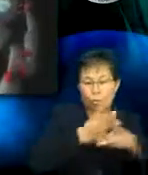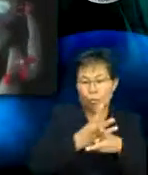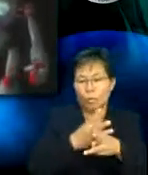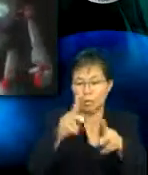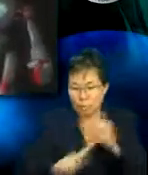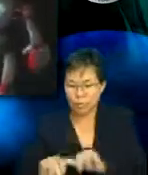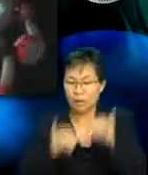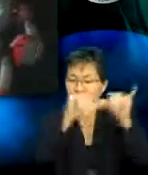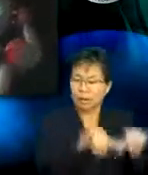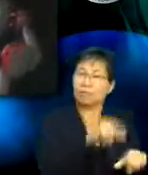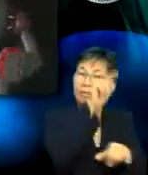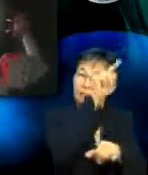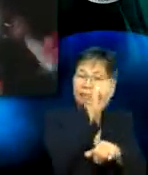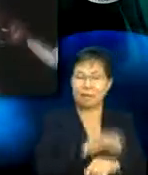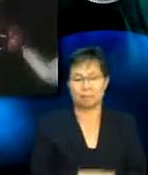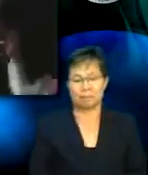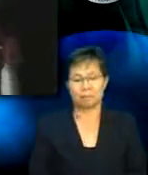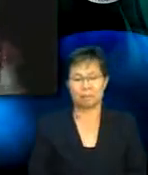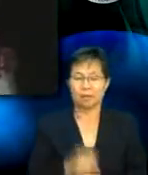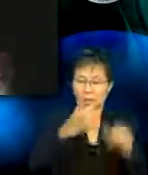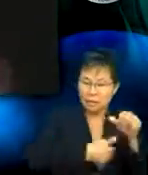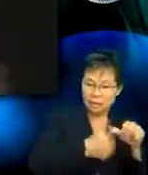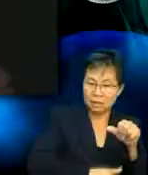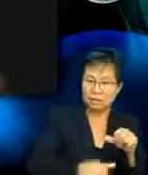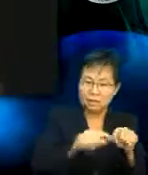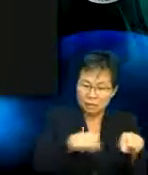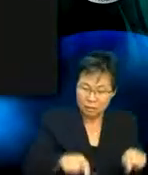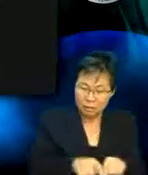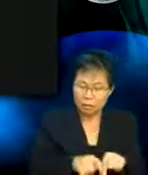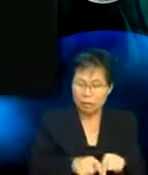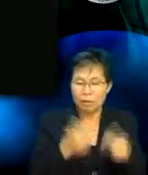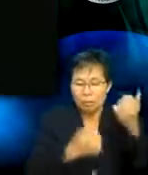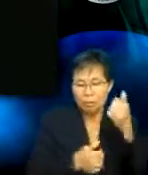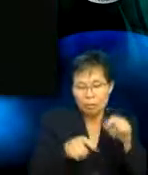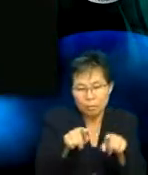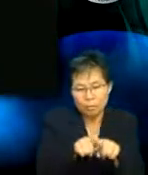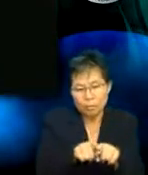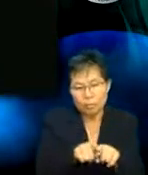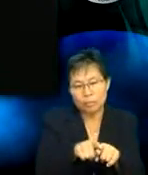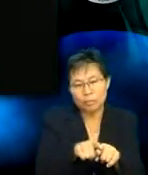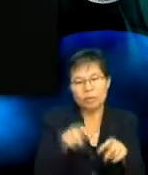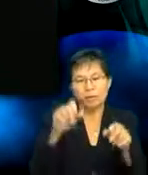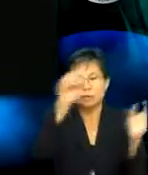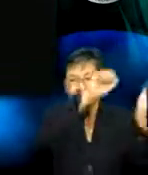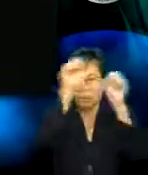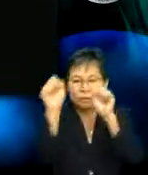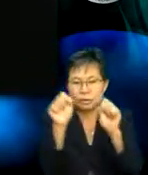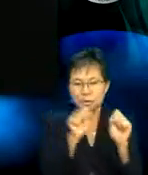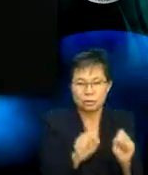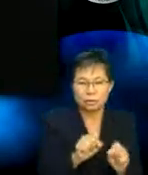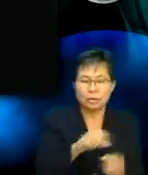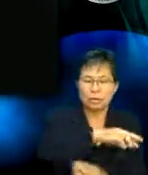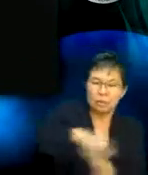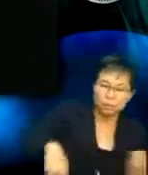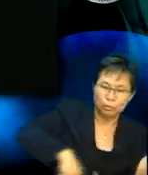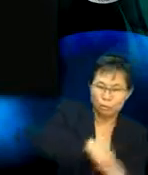of the world's population can live in them. Each colony will most likely be